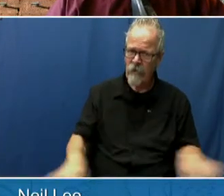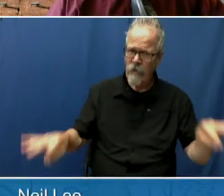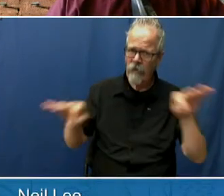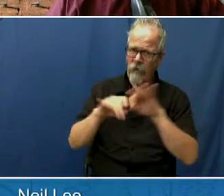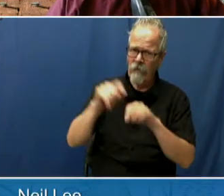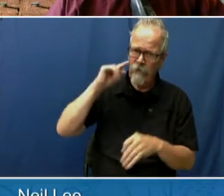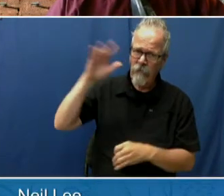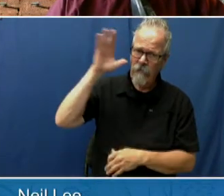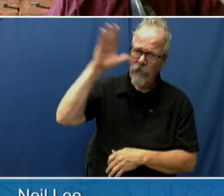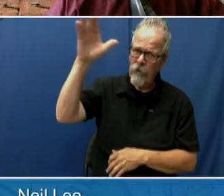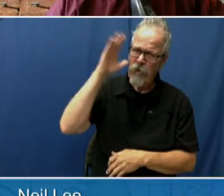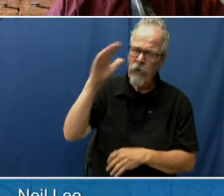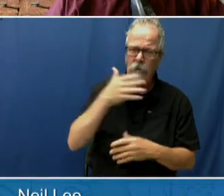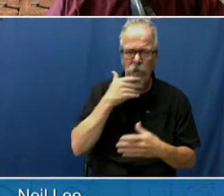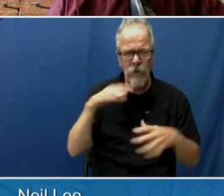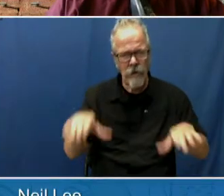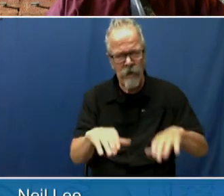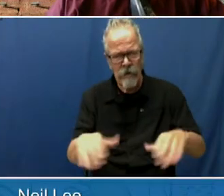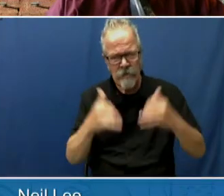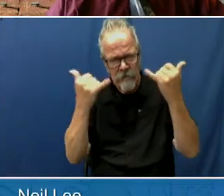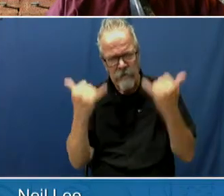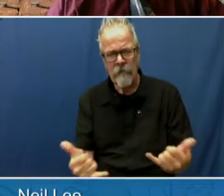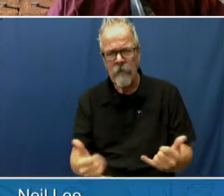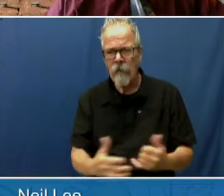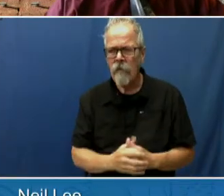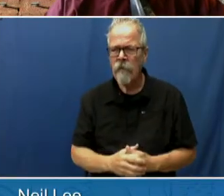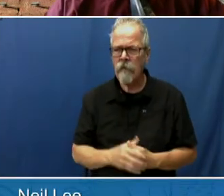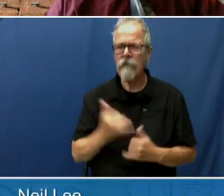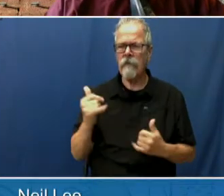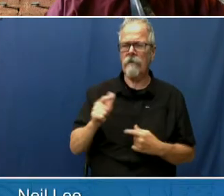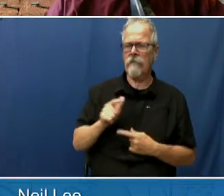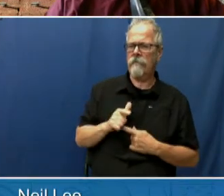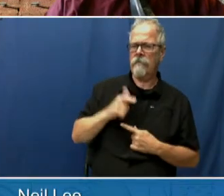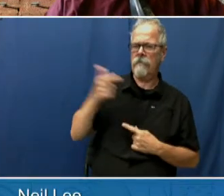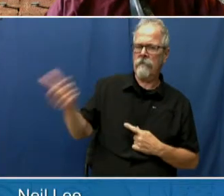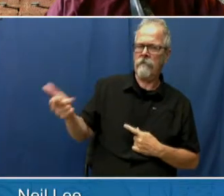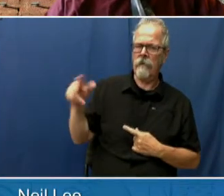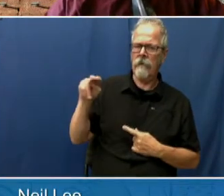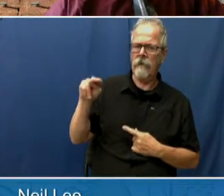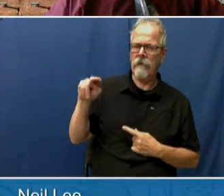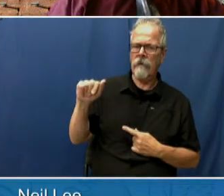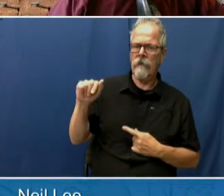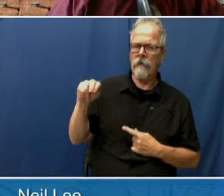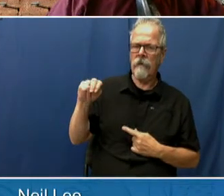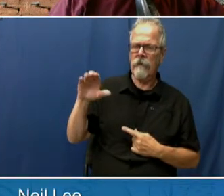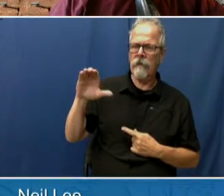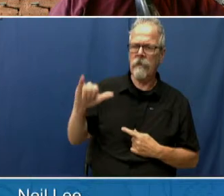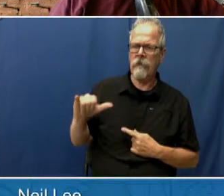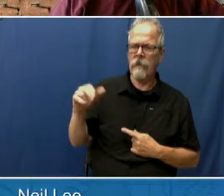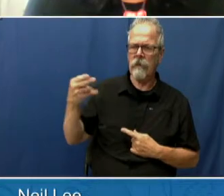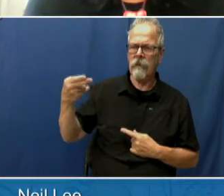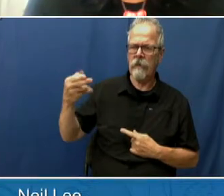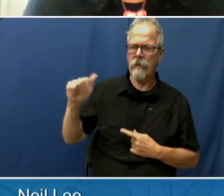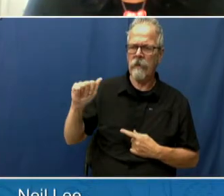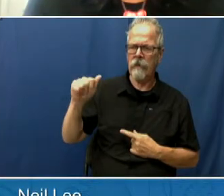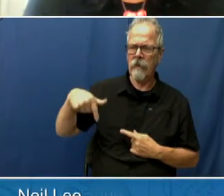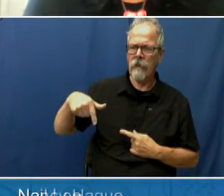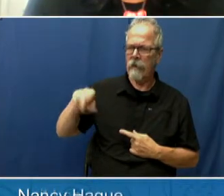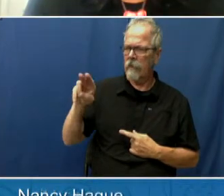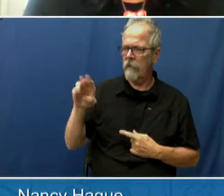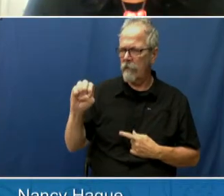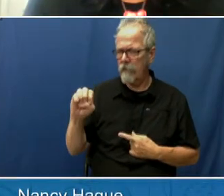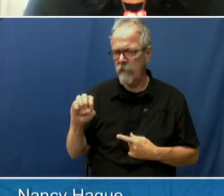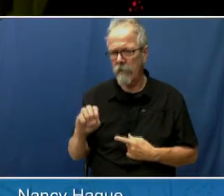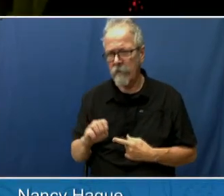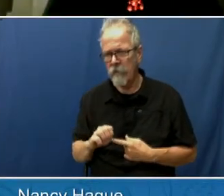the baton to Nancy Hott from Basic Rights Oregon. Thank you. Good morning. Thank you,